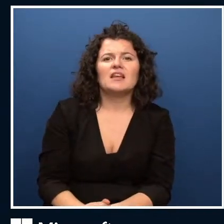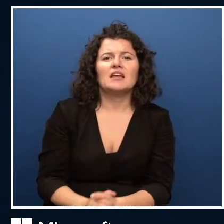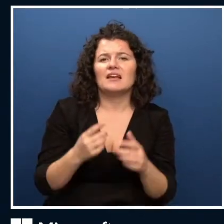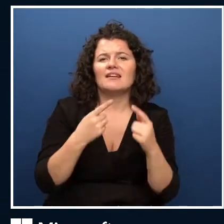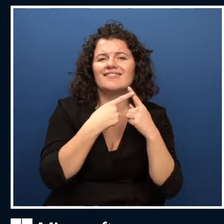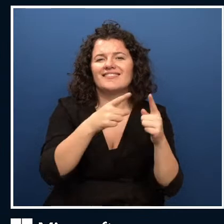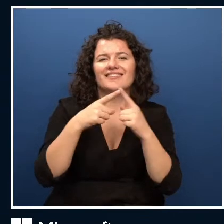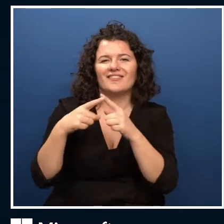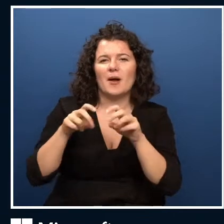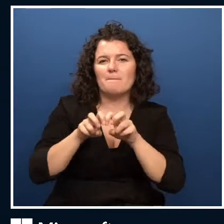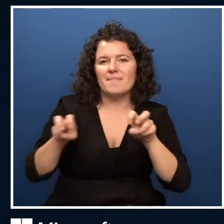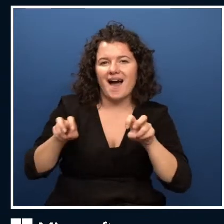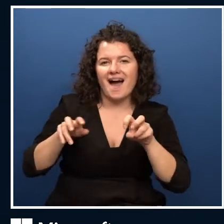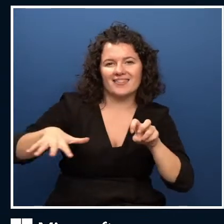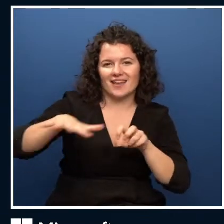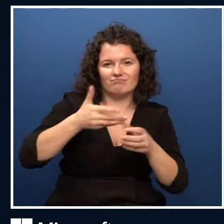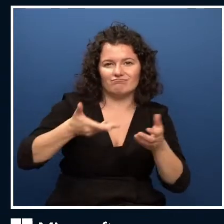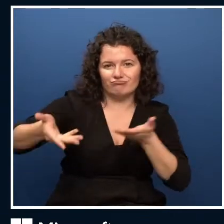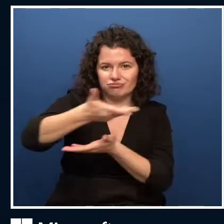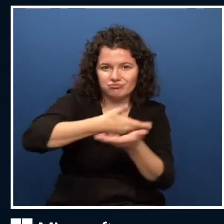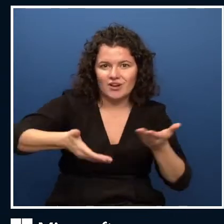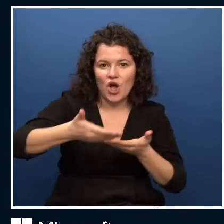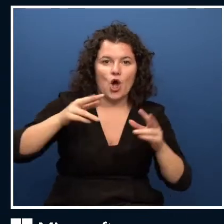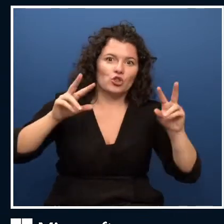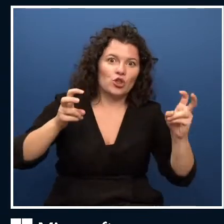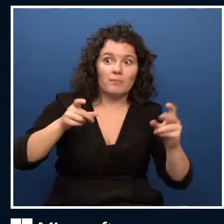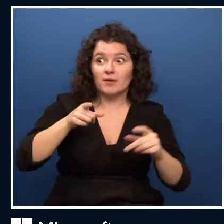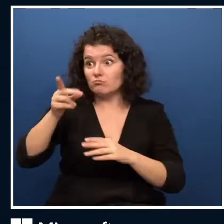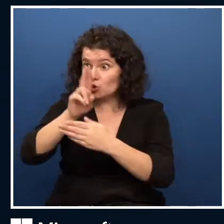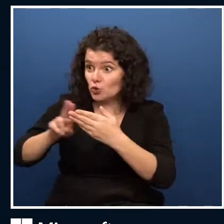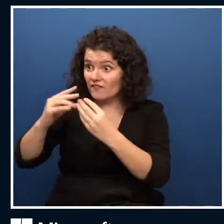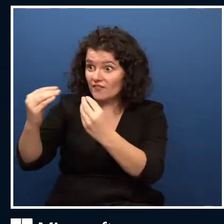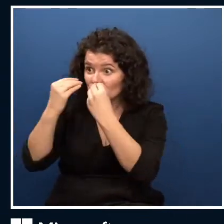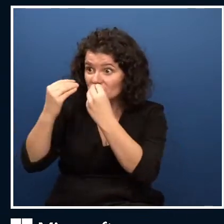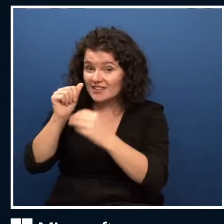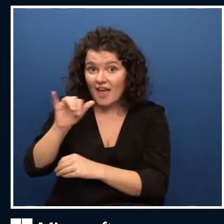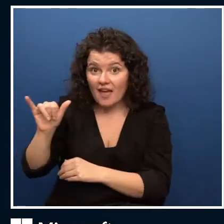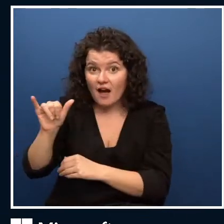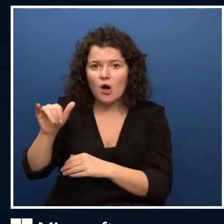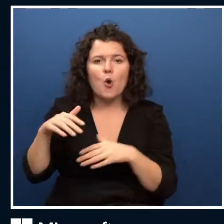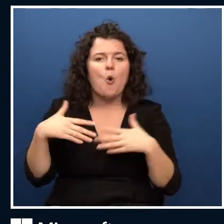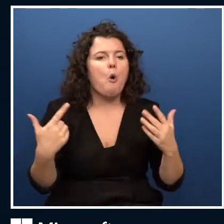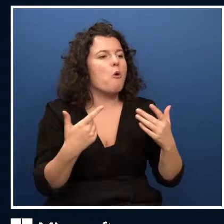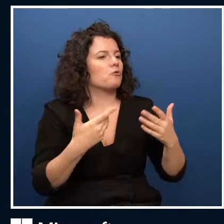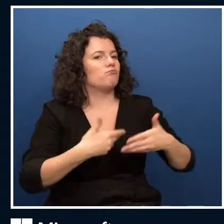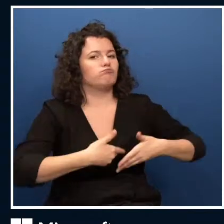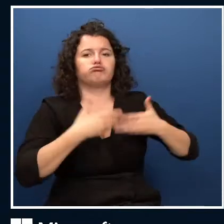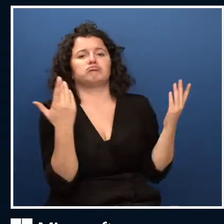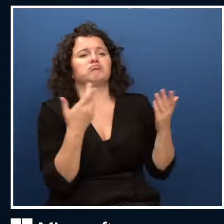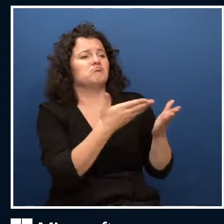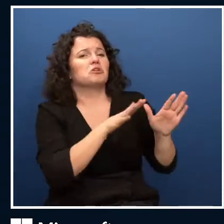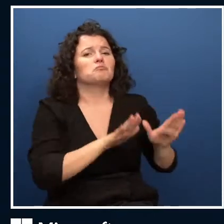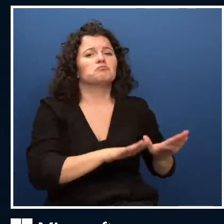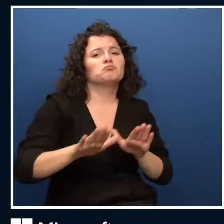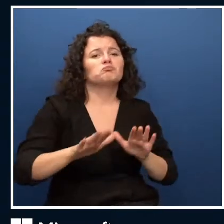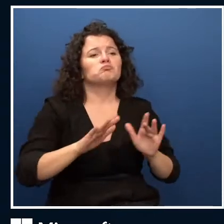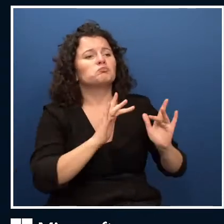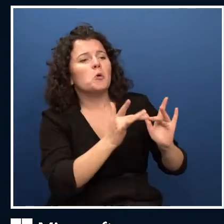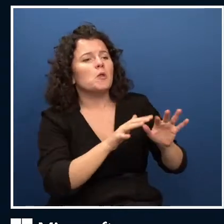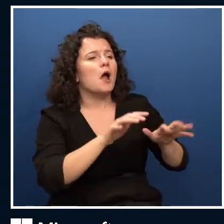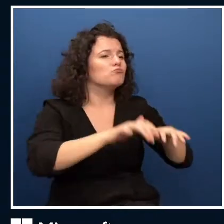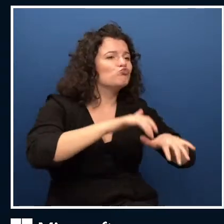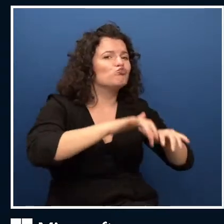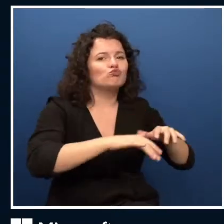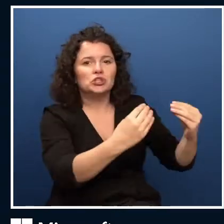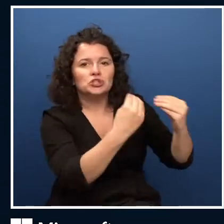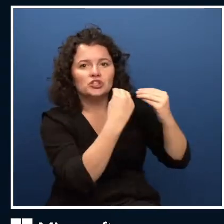should you go to university or not to learn AI and deep learning? And that kept coming up, that it was theory is